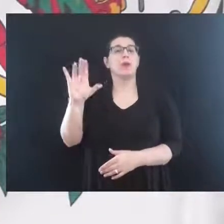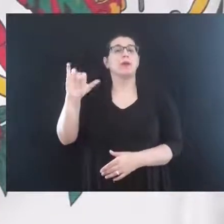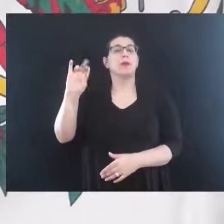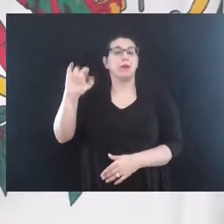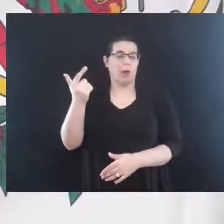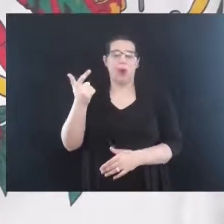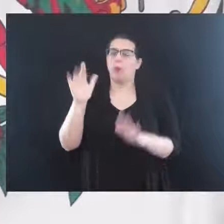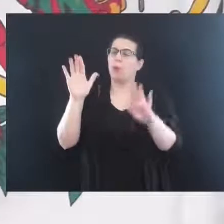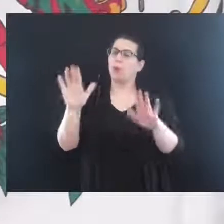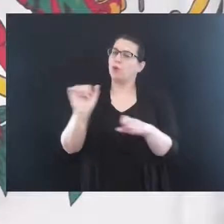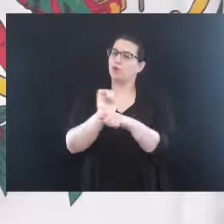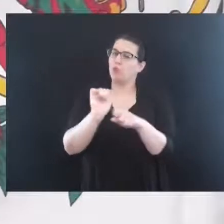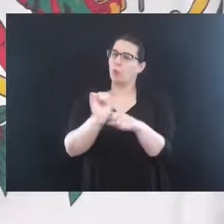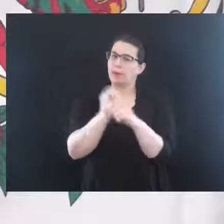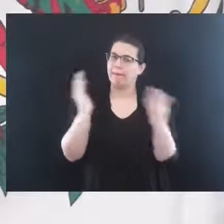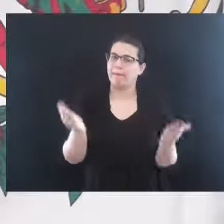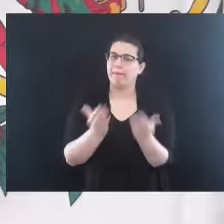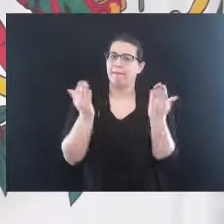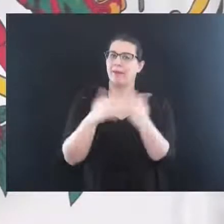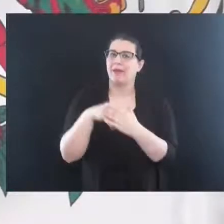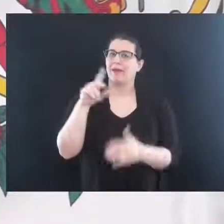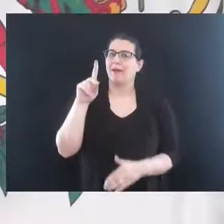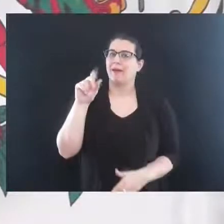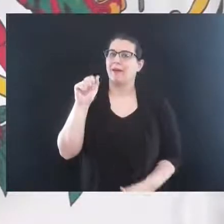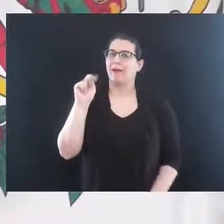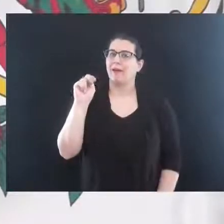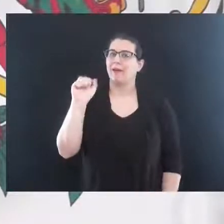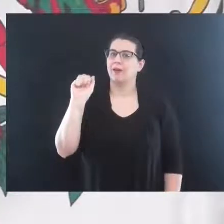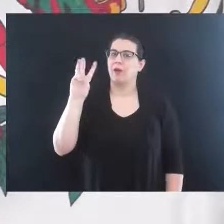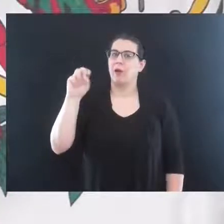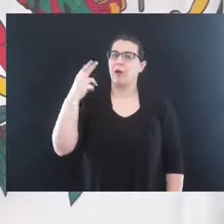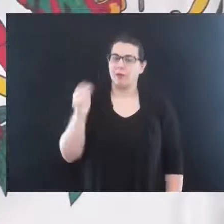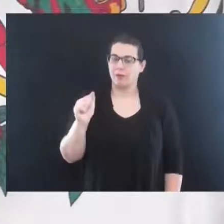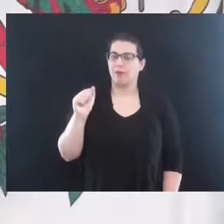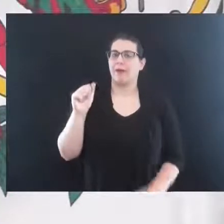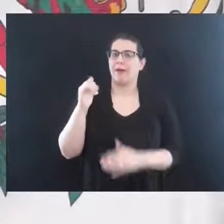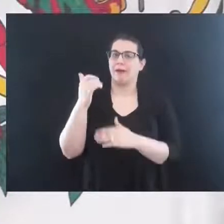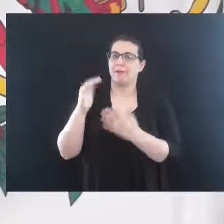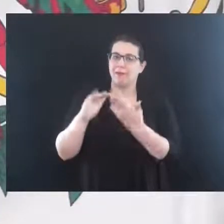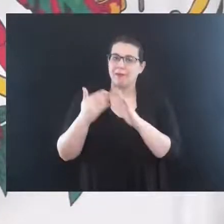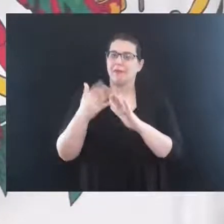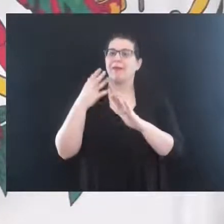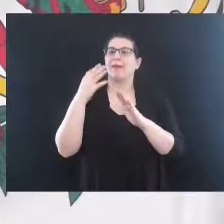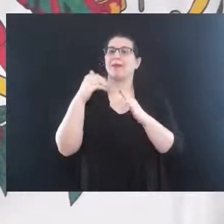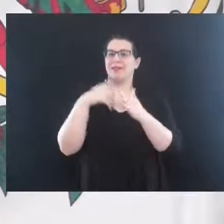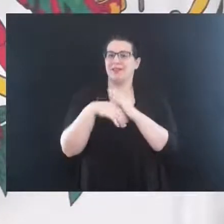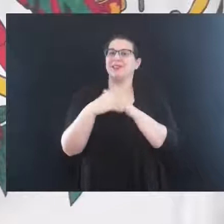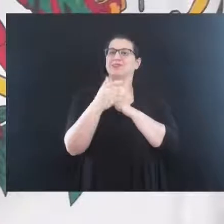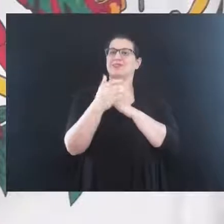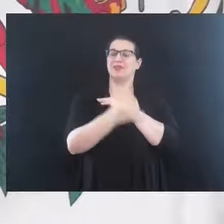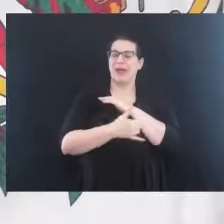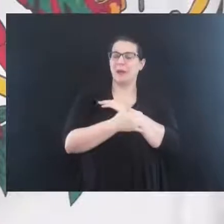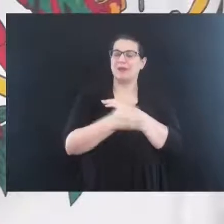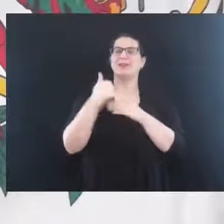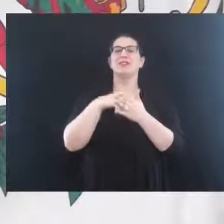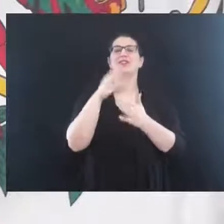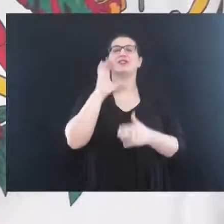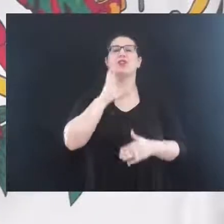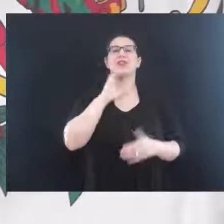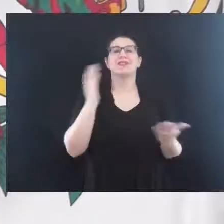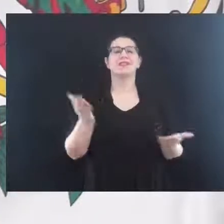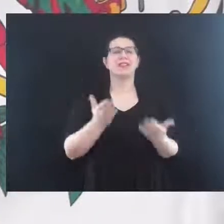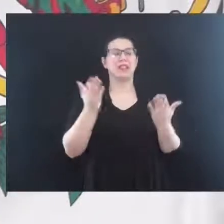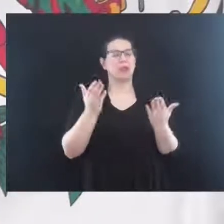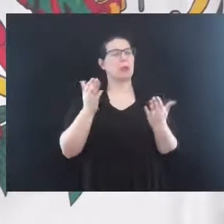Kanawha County and in this great town of Charleston. And so I think they're with us today and they'd like to talk with us. And again,